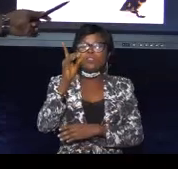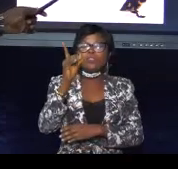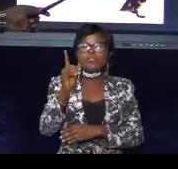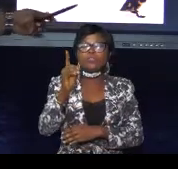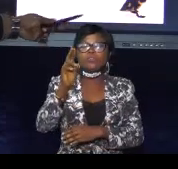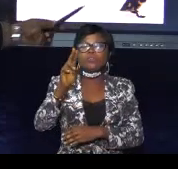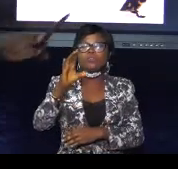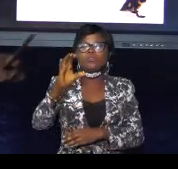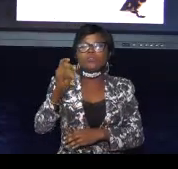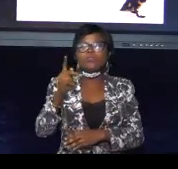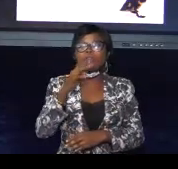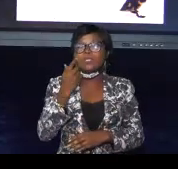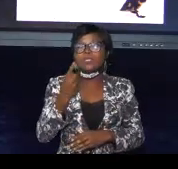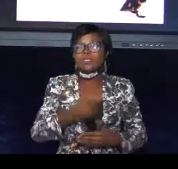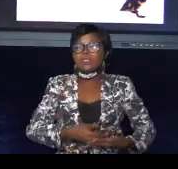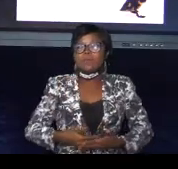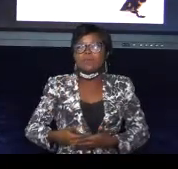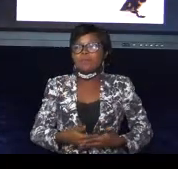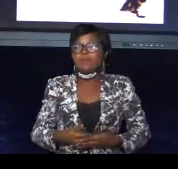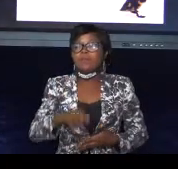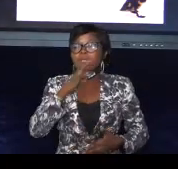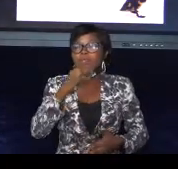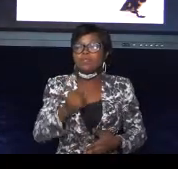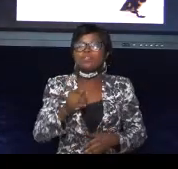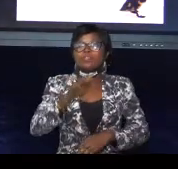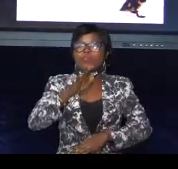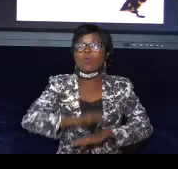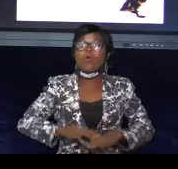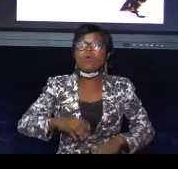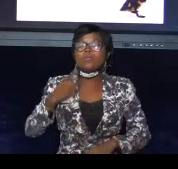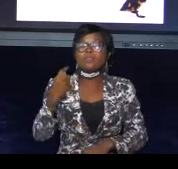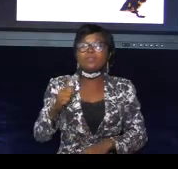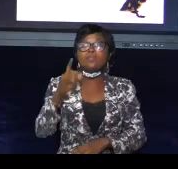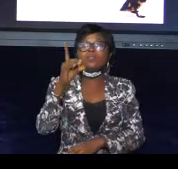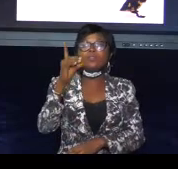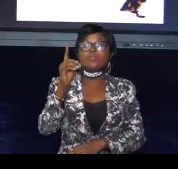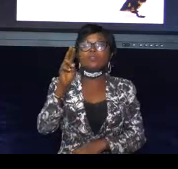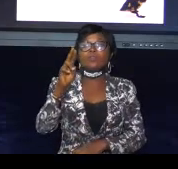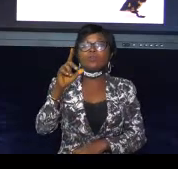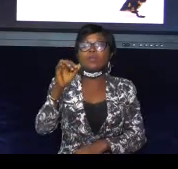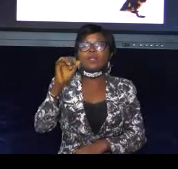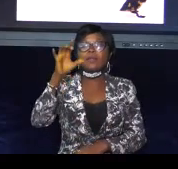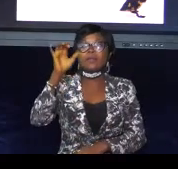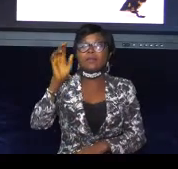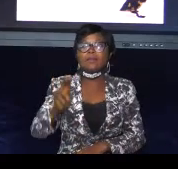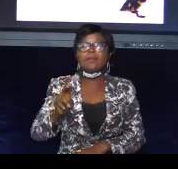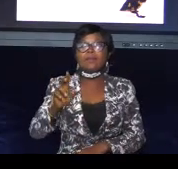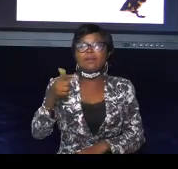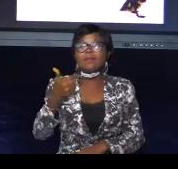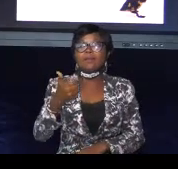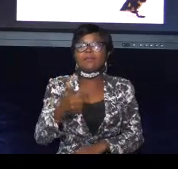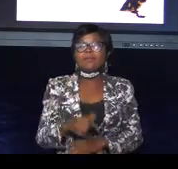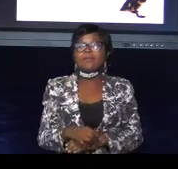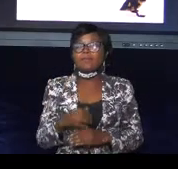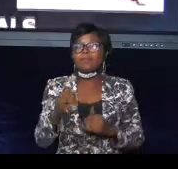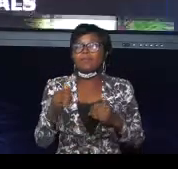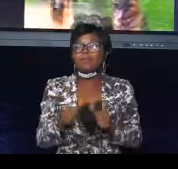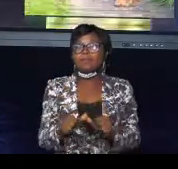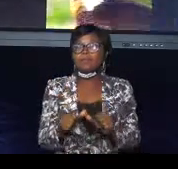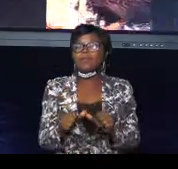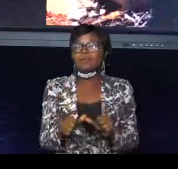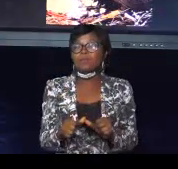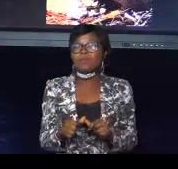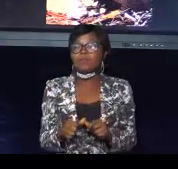the baby or the babies are called the duckling or ducklings. Are you there with me? Good. Let's